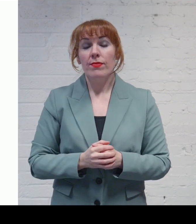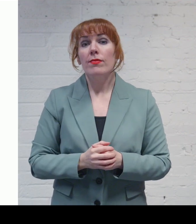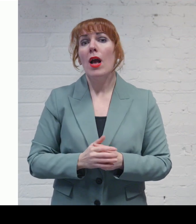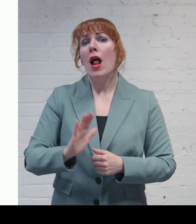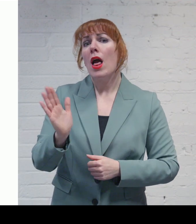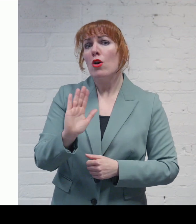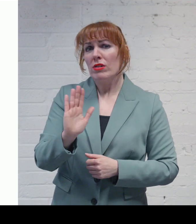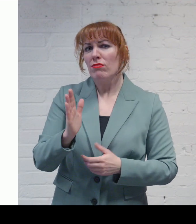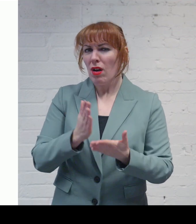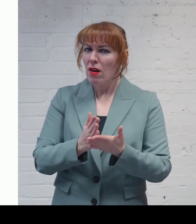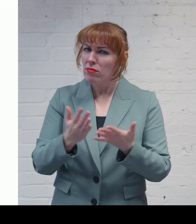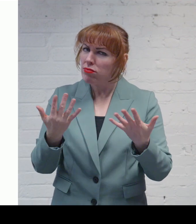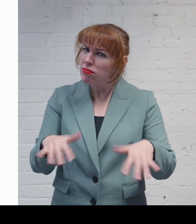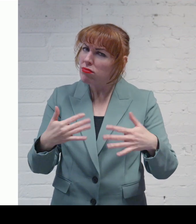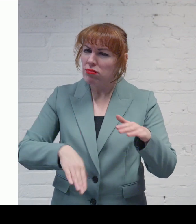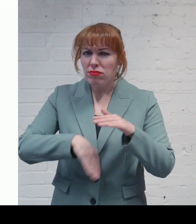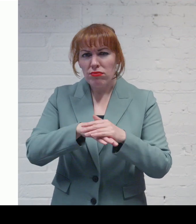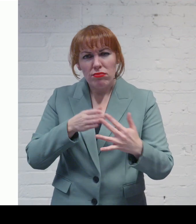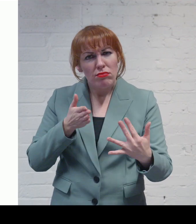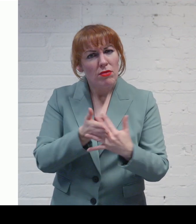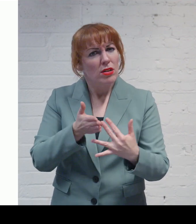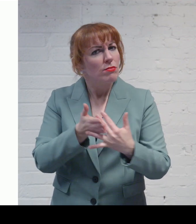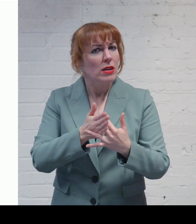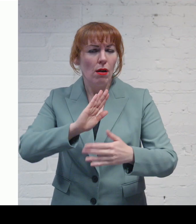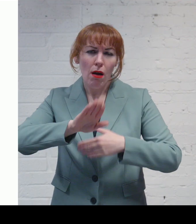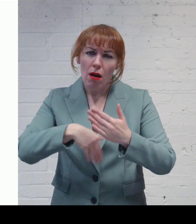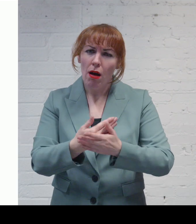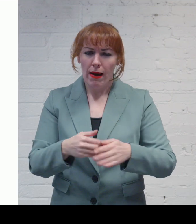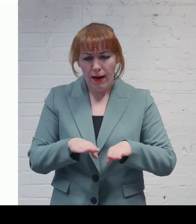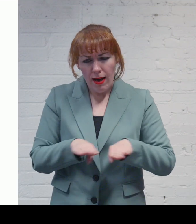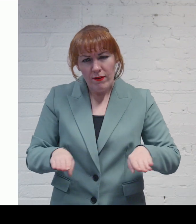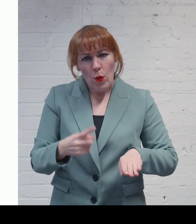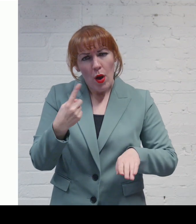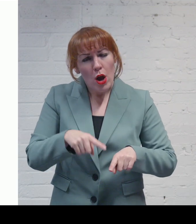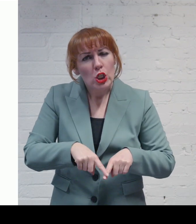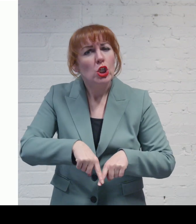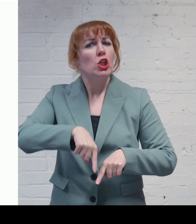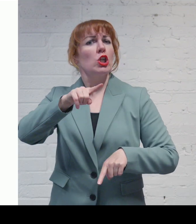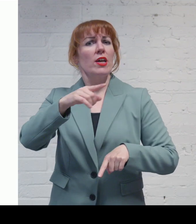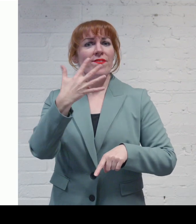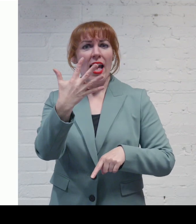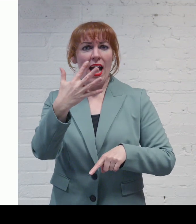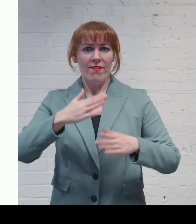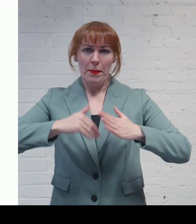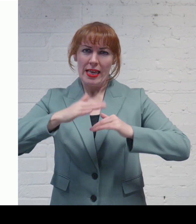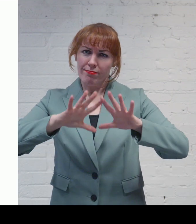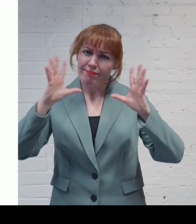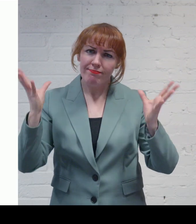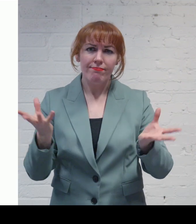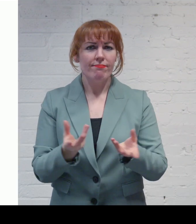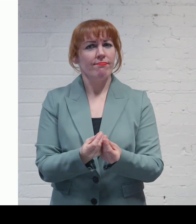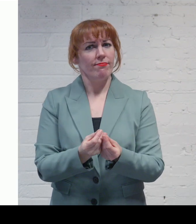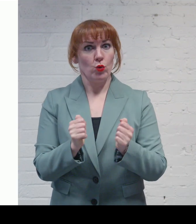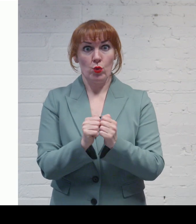The Lyric was designed with accessibility in mind, so all of the 5 levels in the building are accessible to wheelchair users.